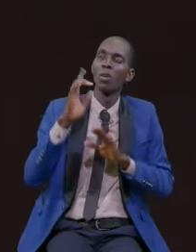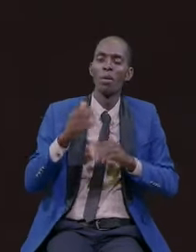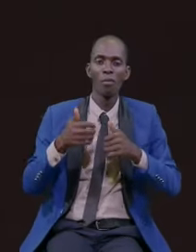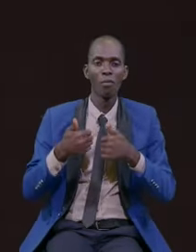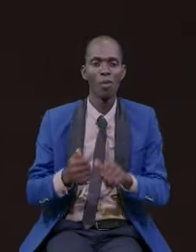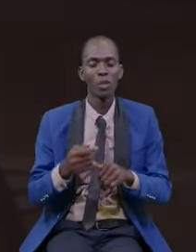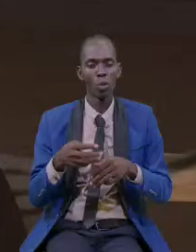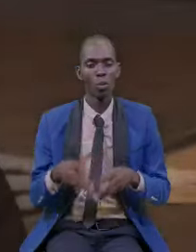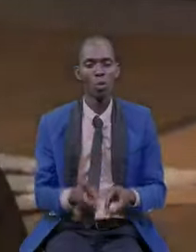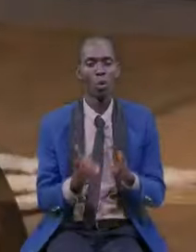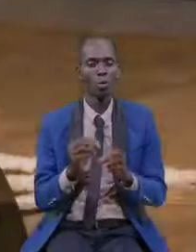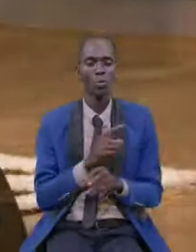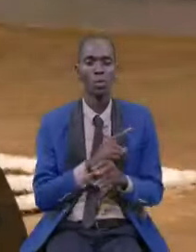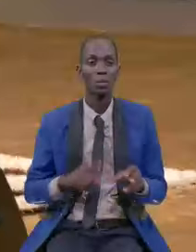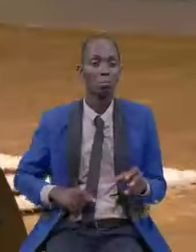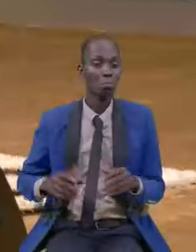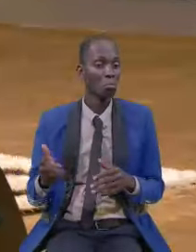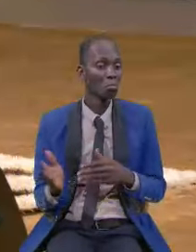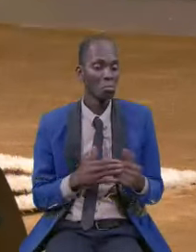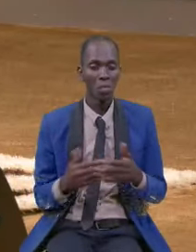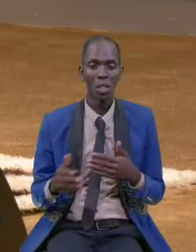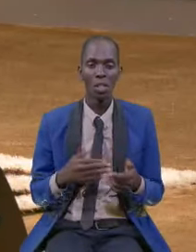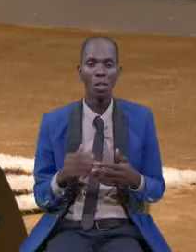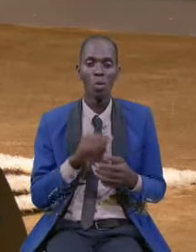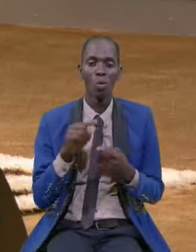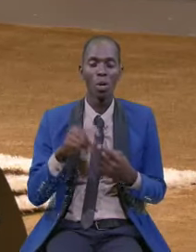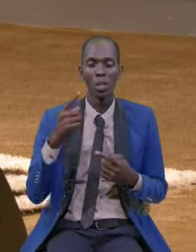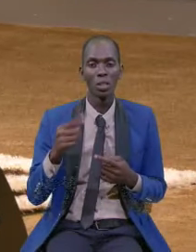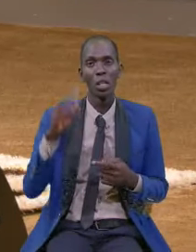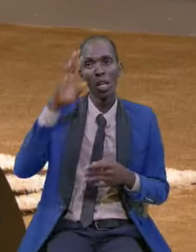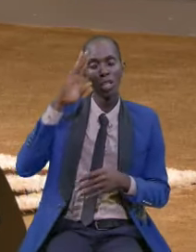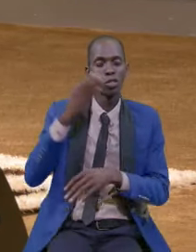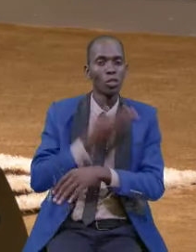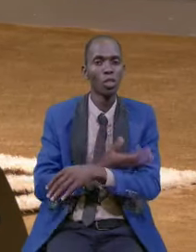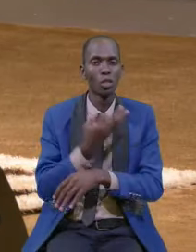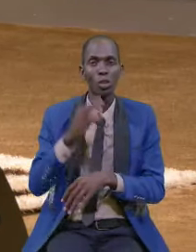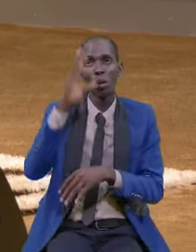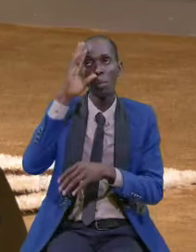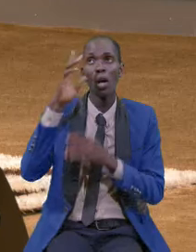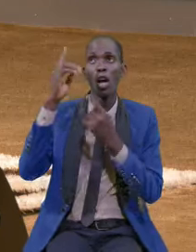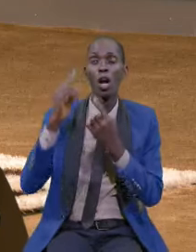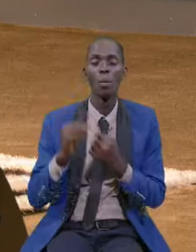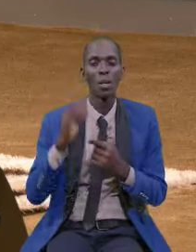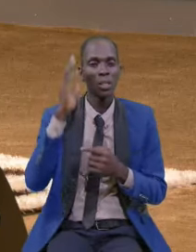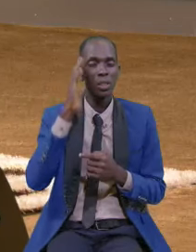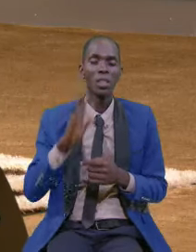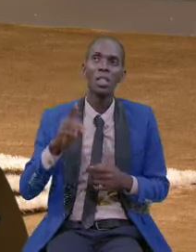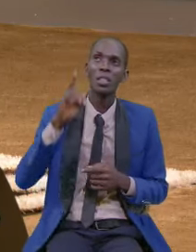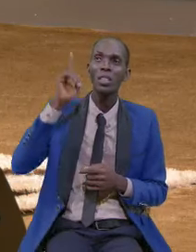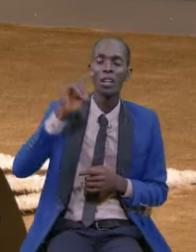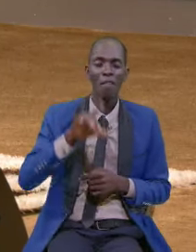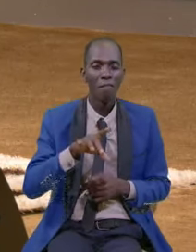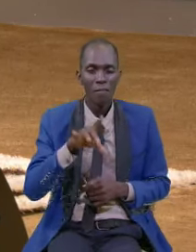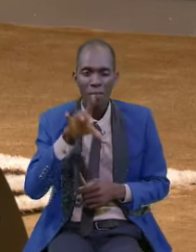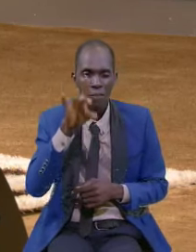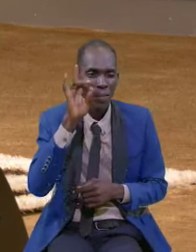Lord? Nevertheless, when the Son of Man cometh, shall he find faith on the earth? Shall